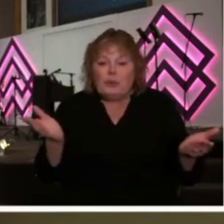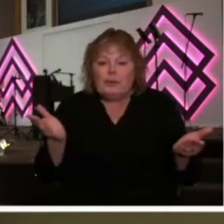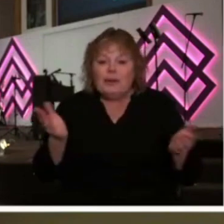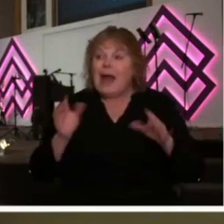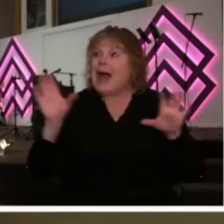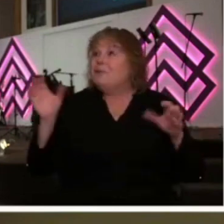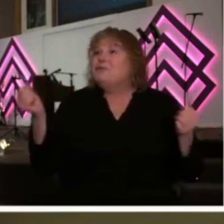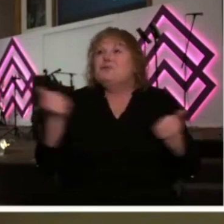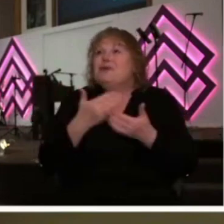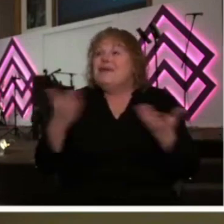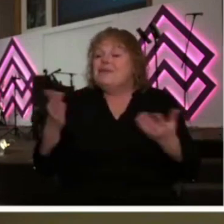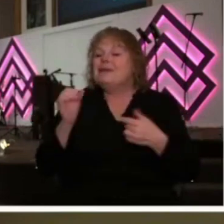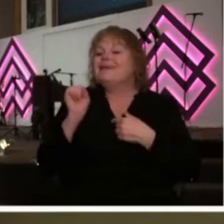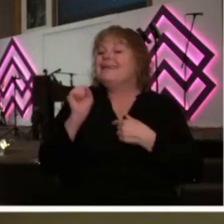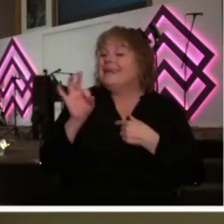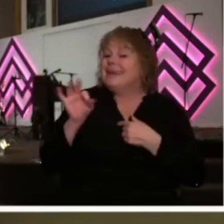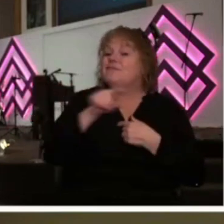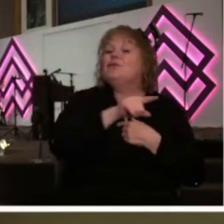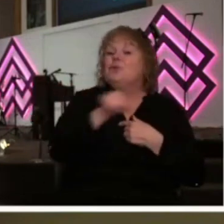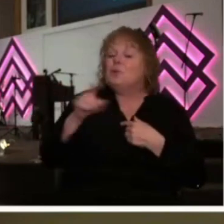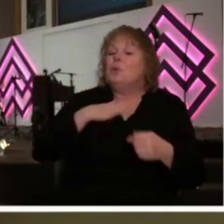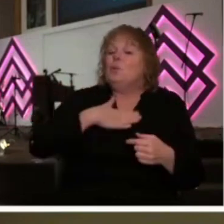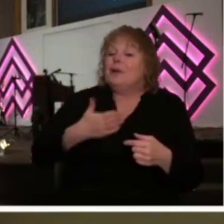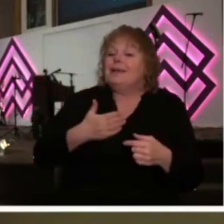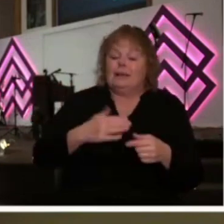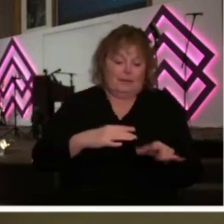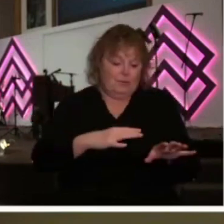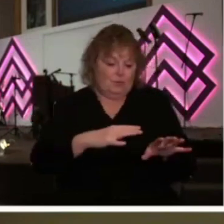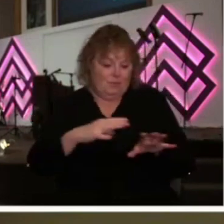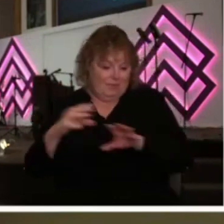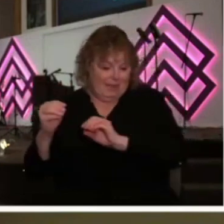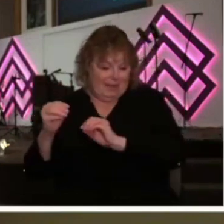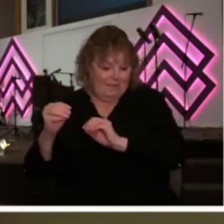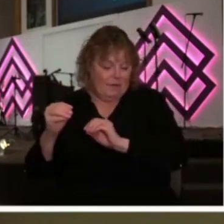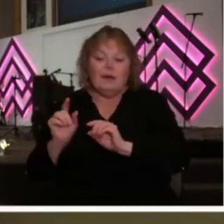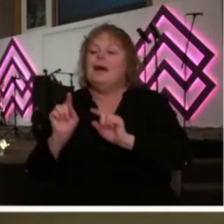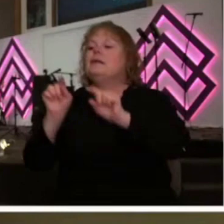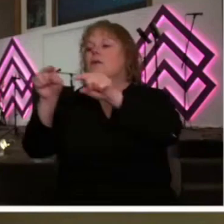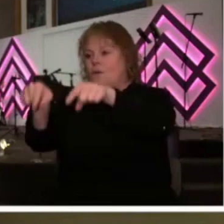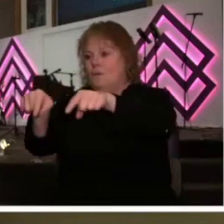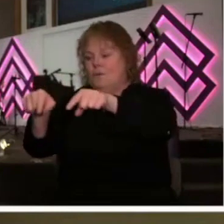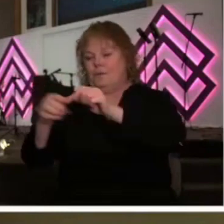these things if you are willing to leave and go.